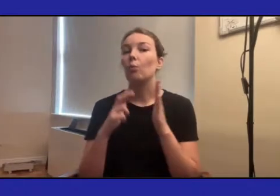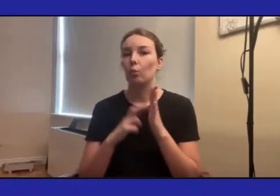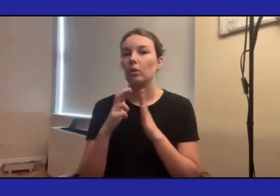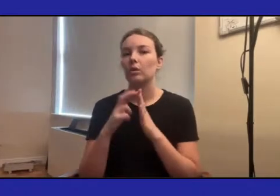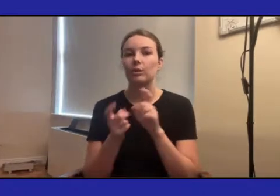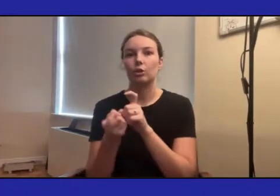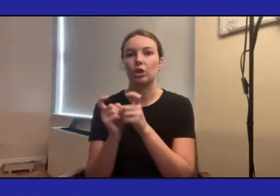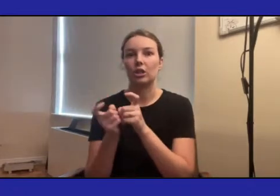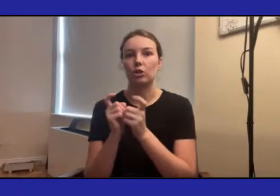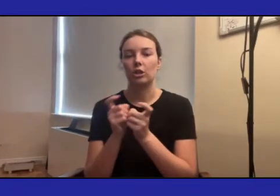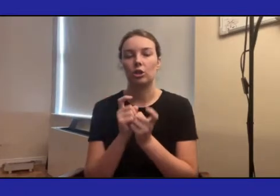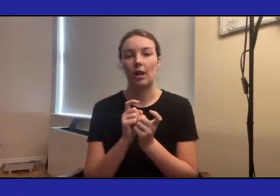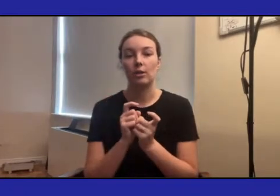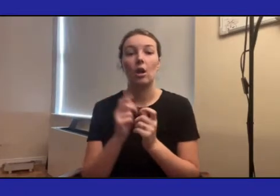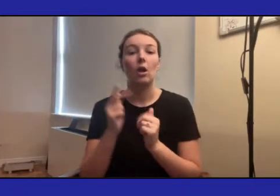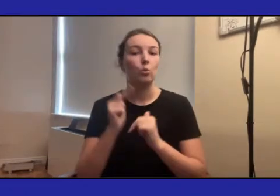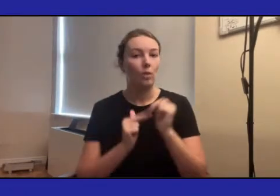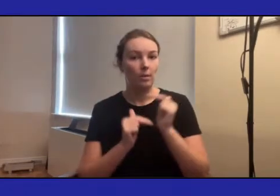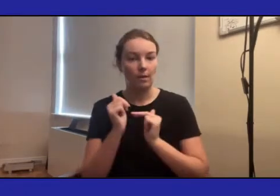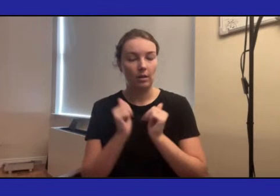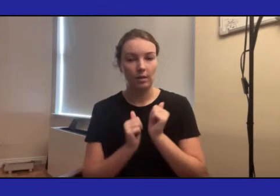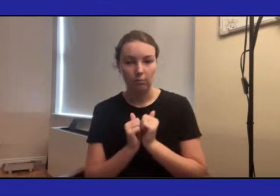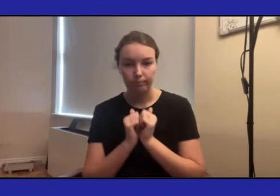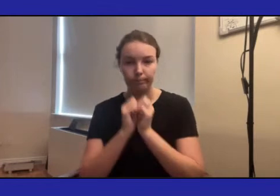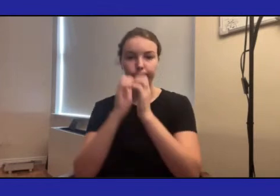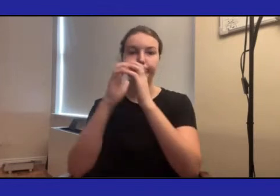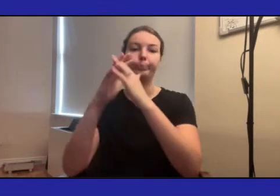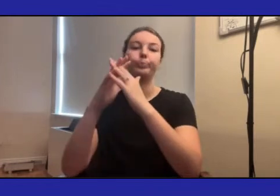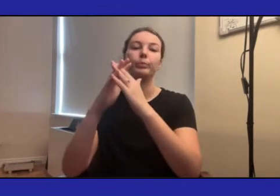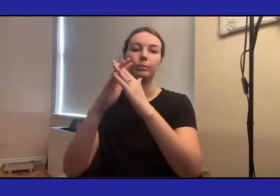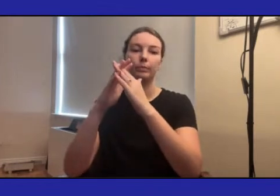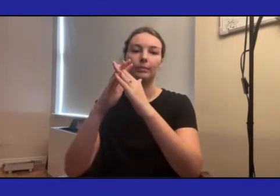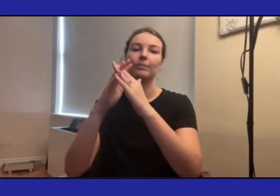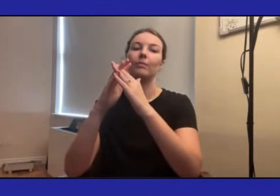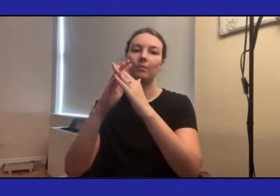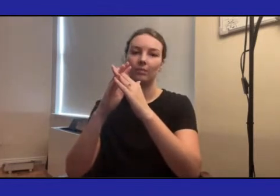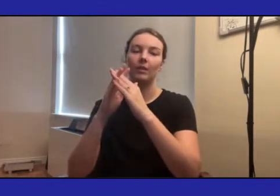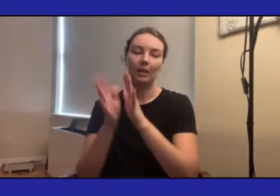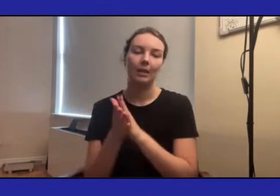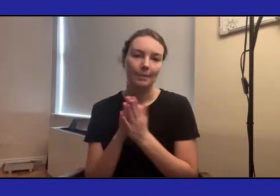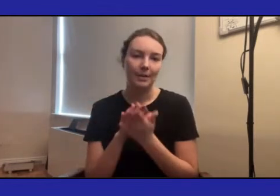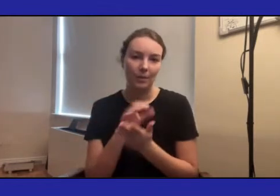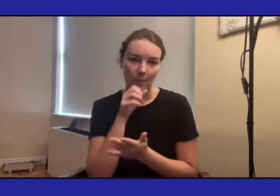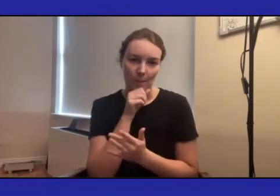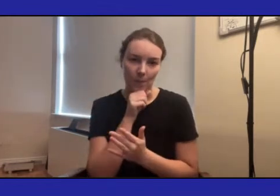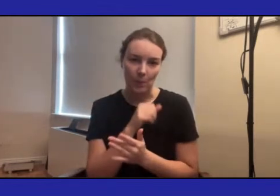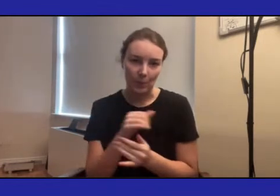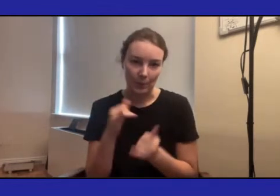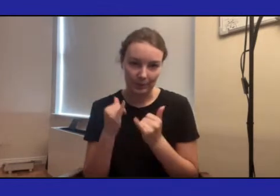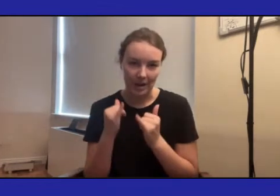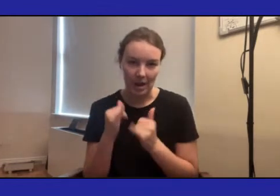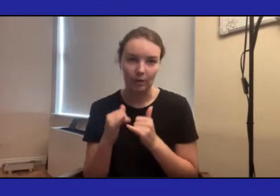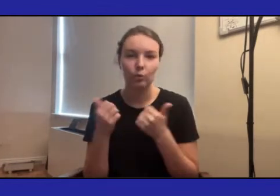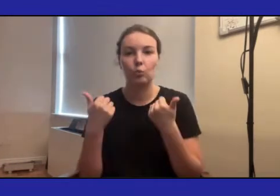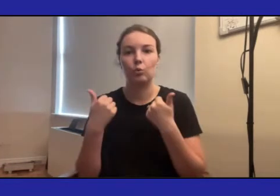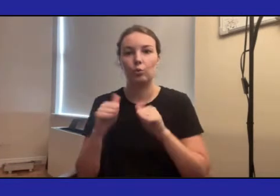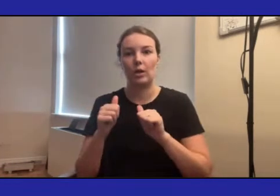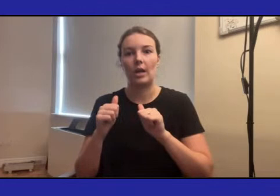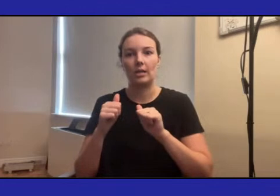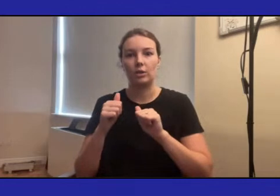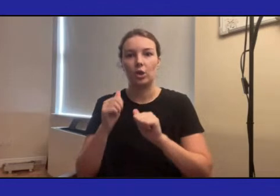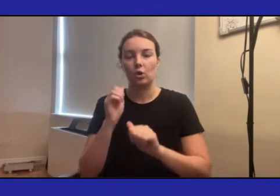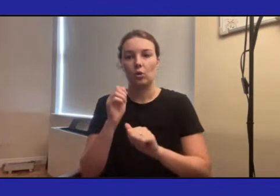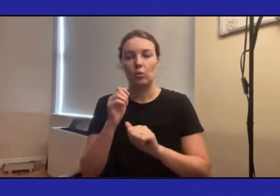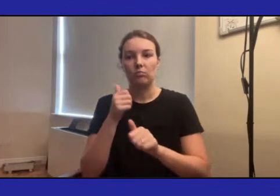was built, when the units were built, yes, they did get very dated, and now so to try and get everything up to today's standards, today's codes,